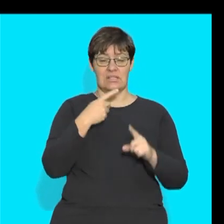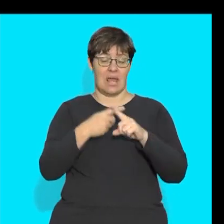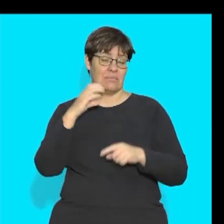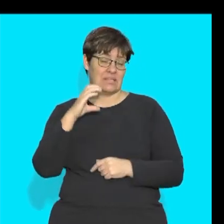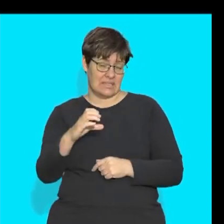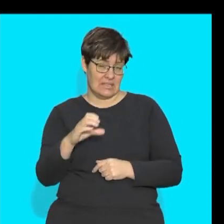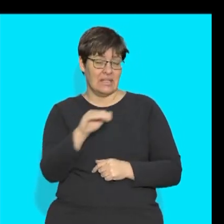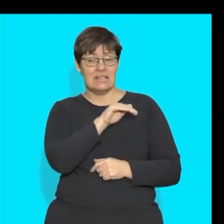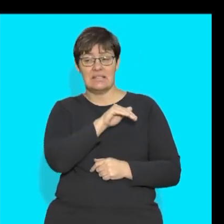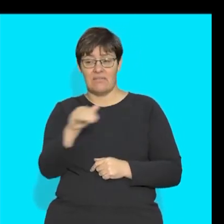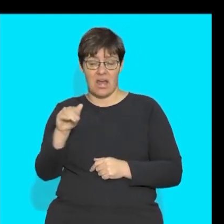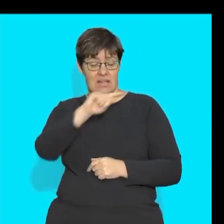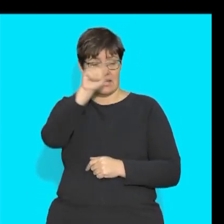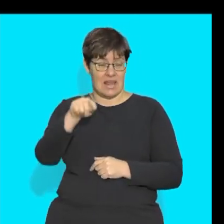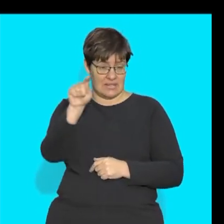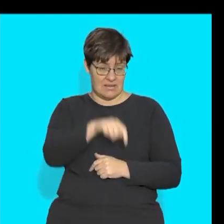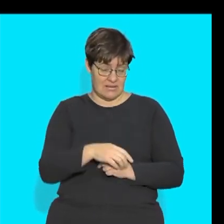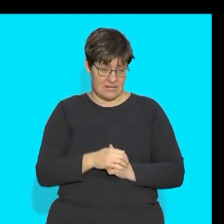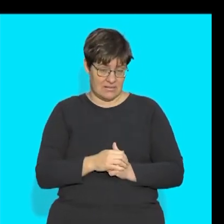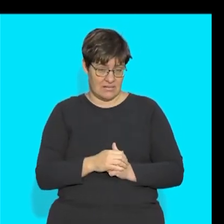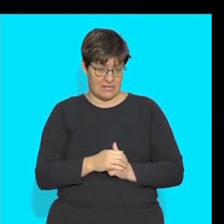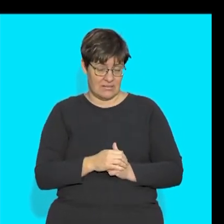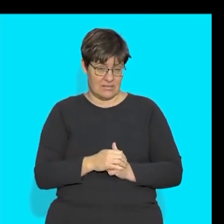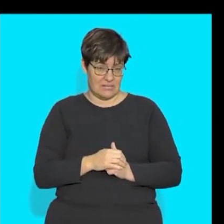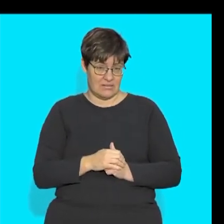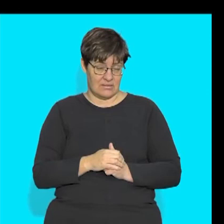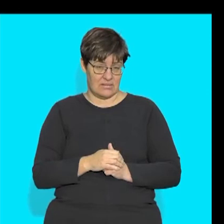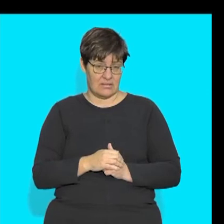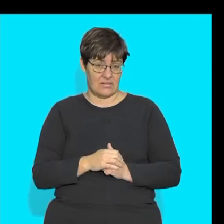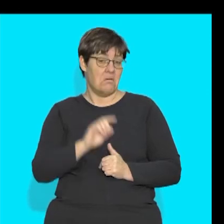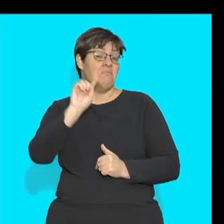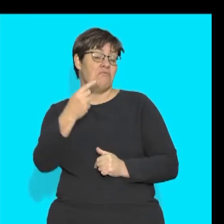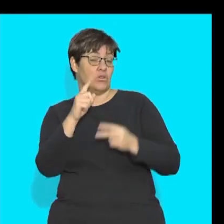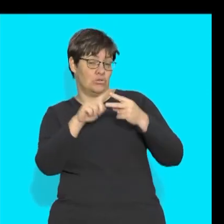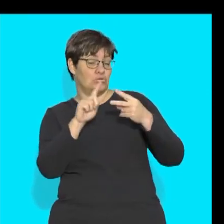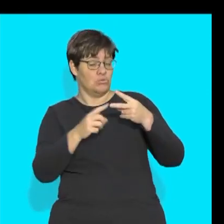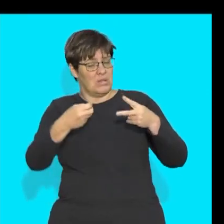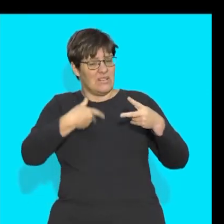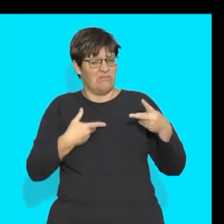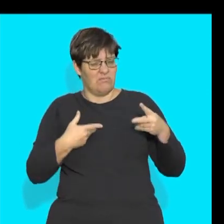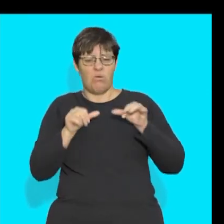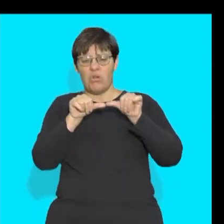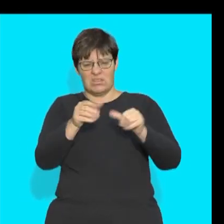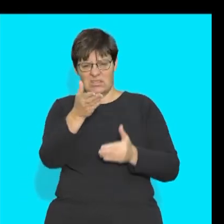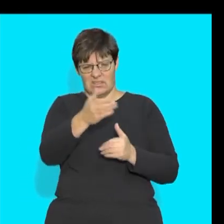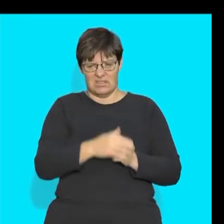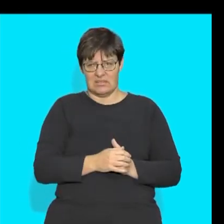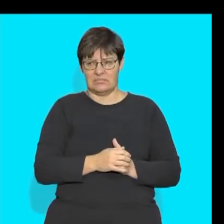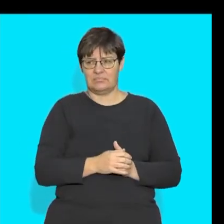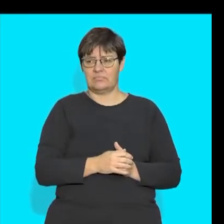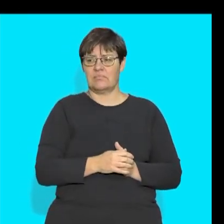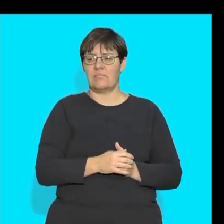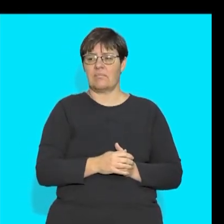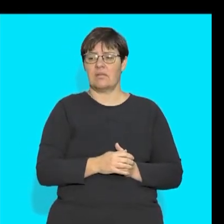times C divided by lambda. The first two are given, they're